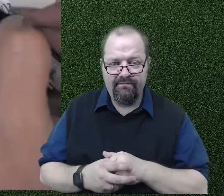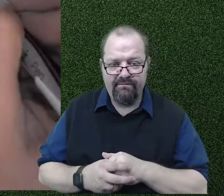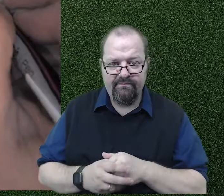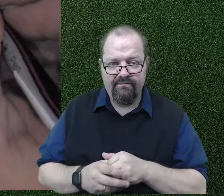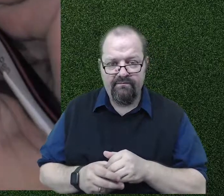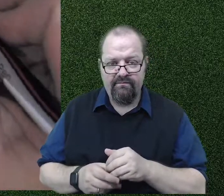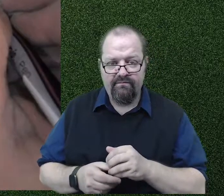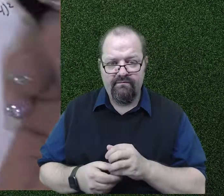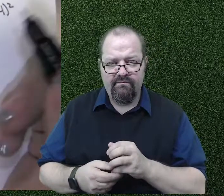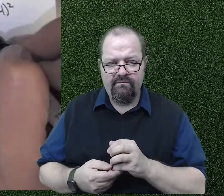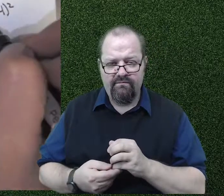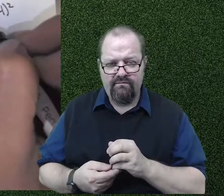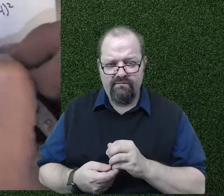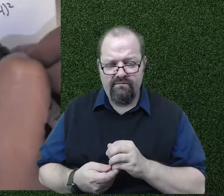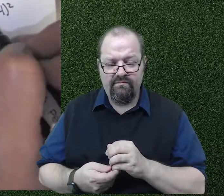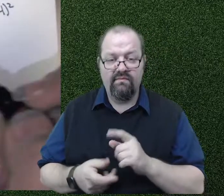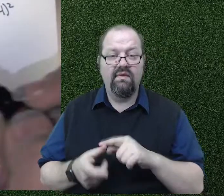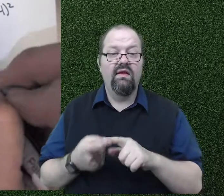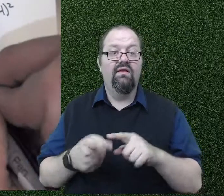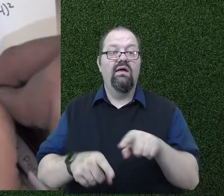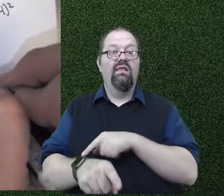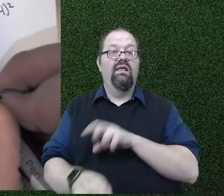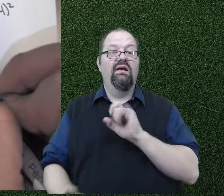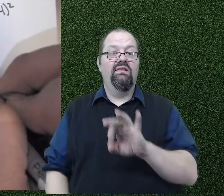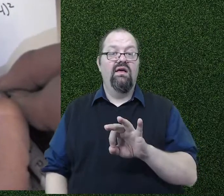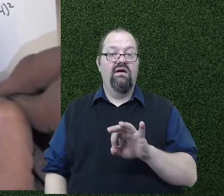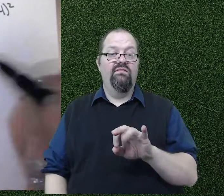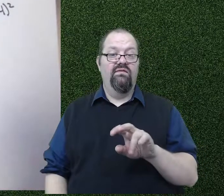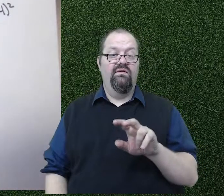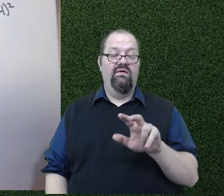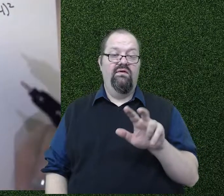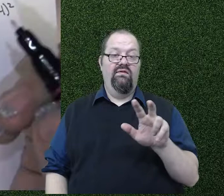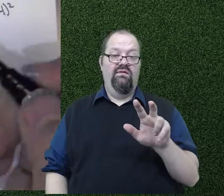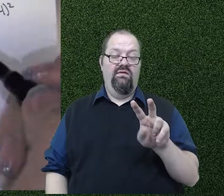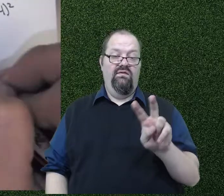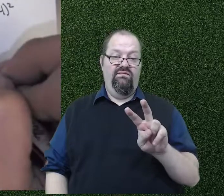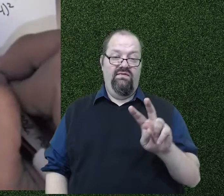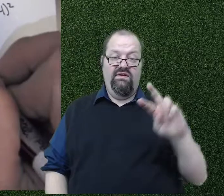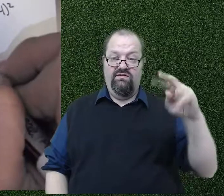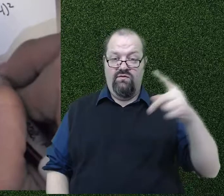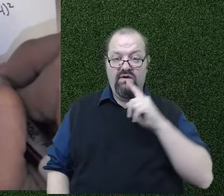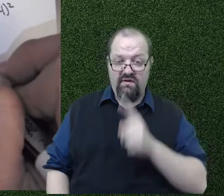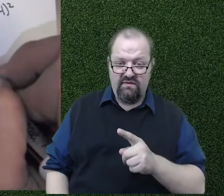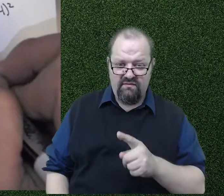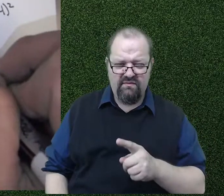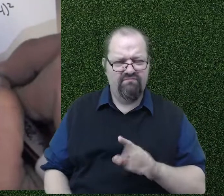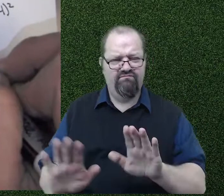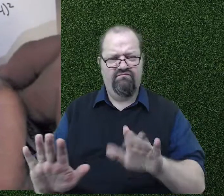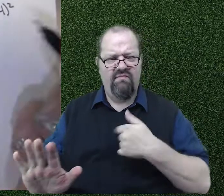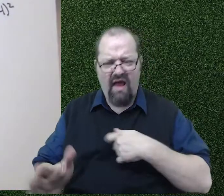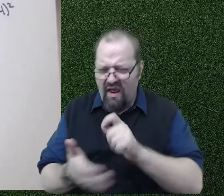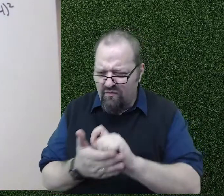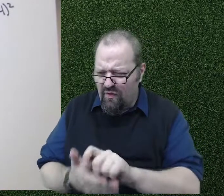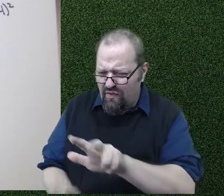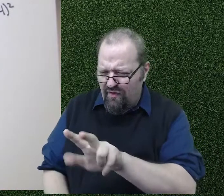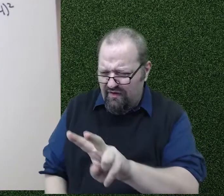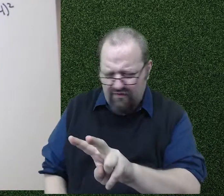And then the length of v squared is 17, so that goes there. I wrote 32, I meant 34.